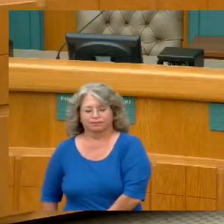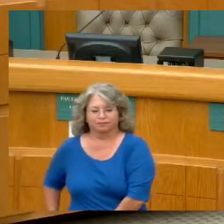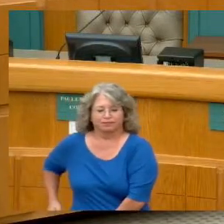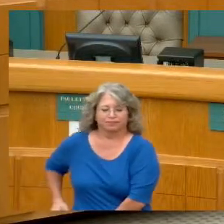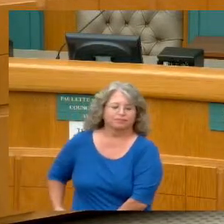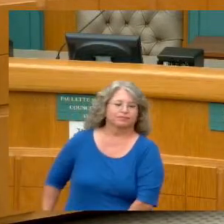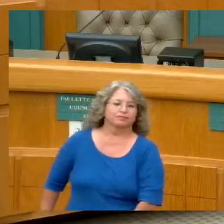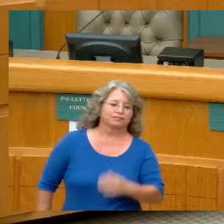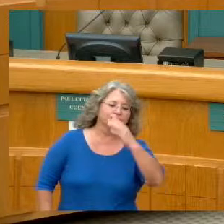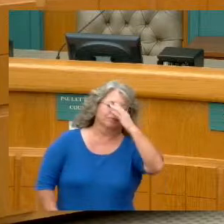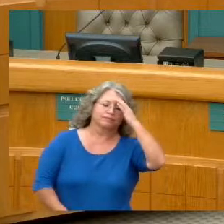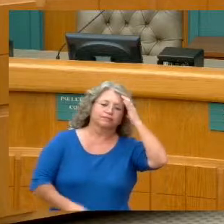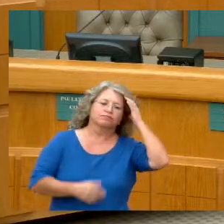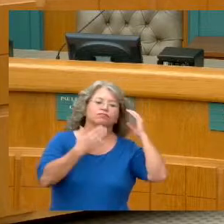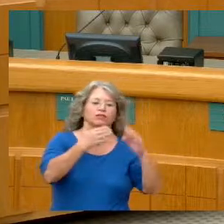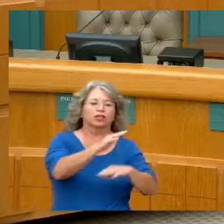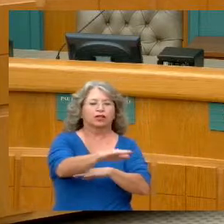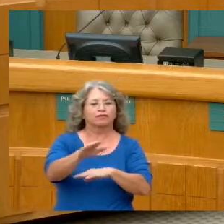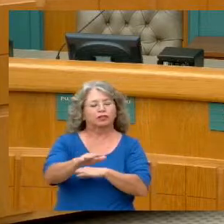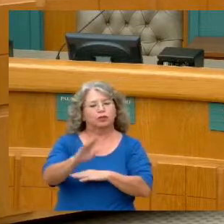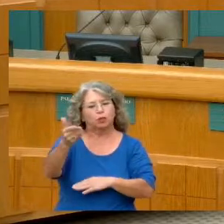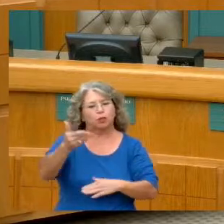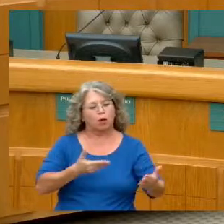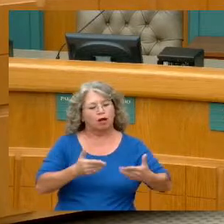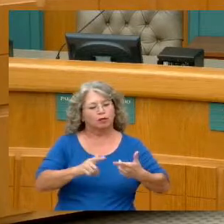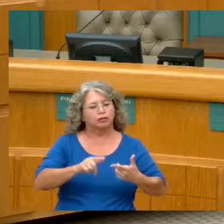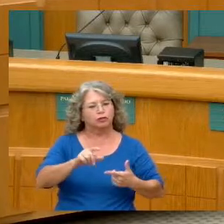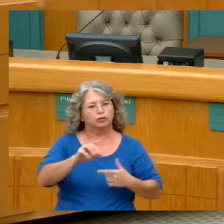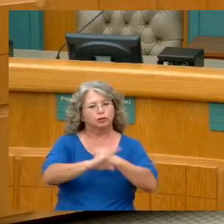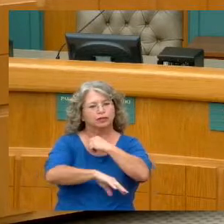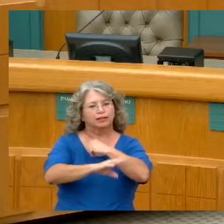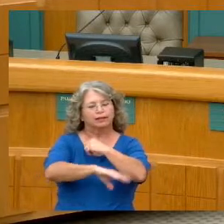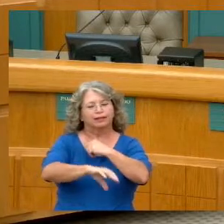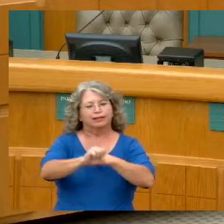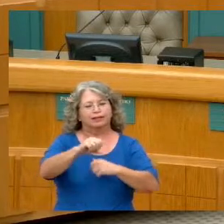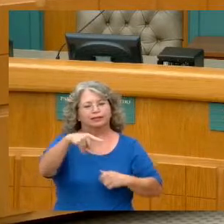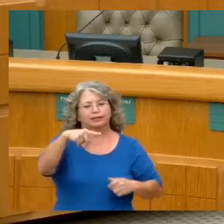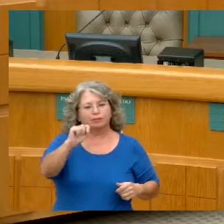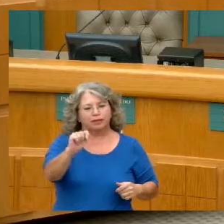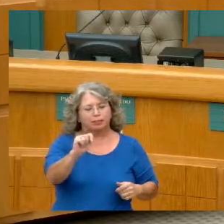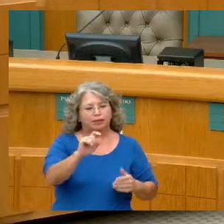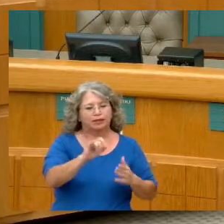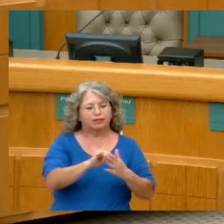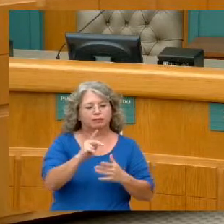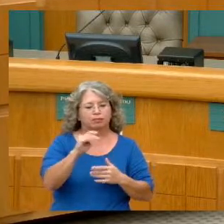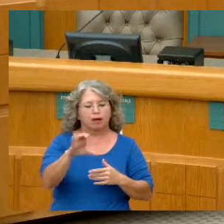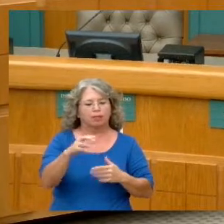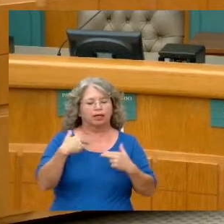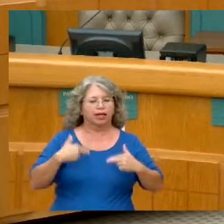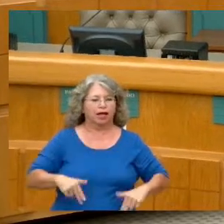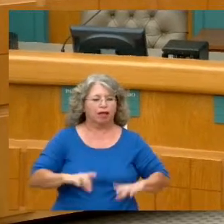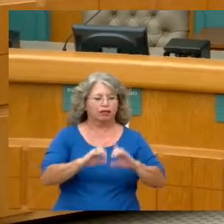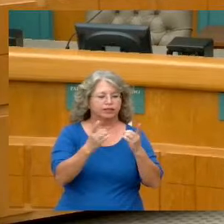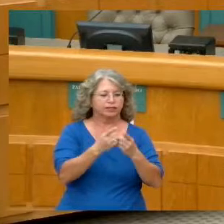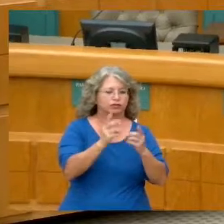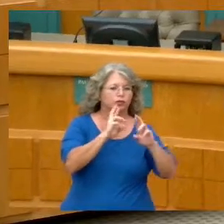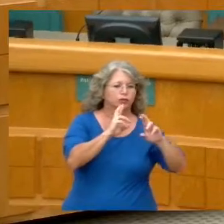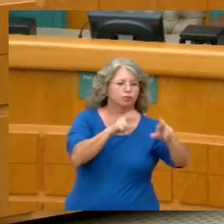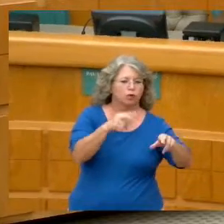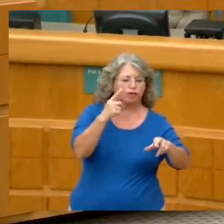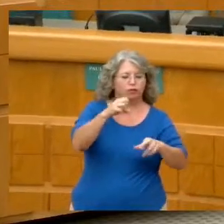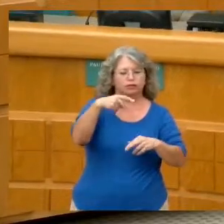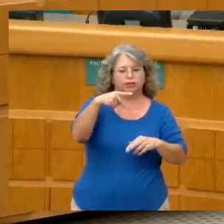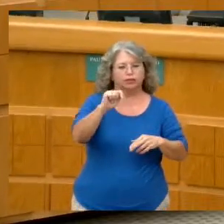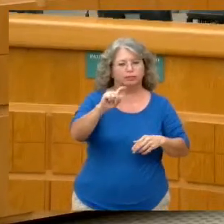Well, good afternoon and welcome to September. This is the Public Health District report for September the 1st.